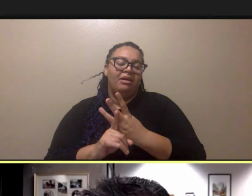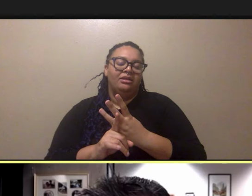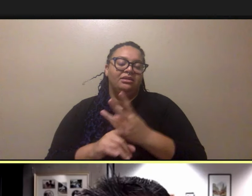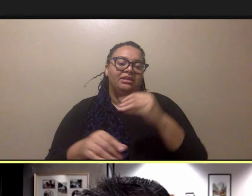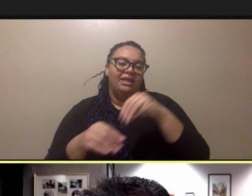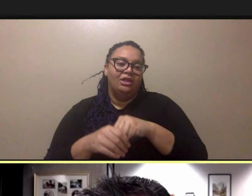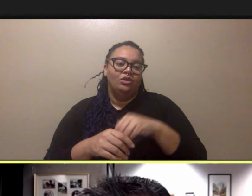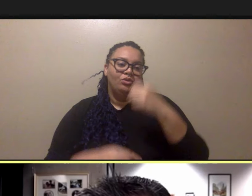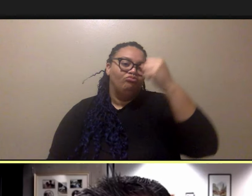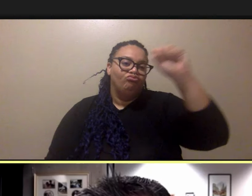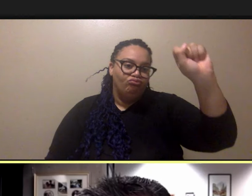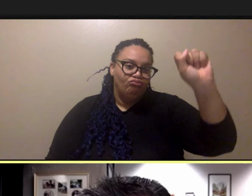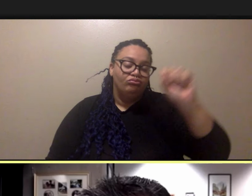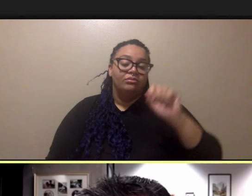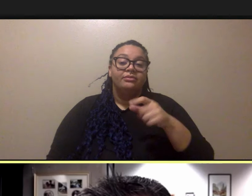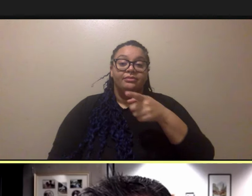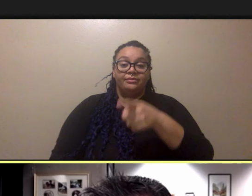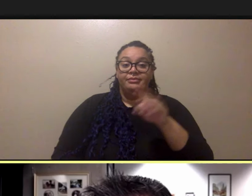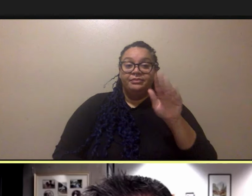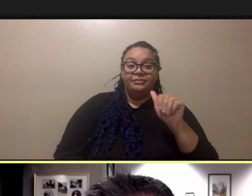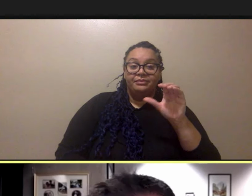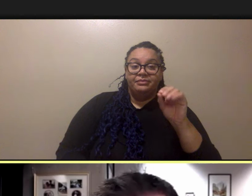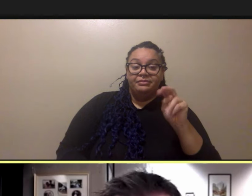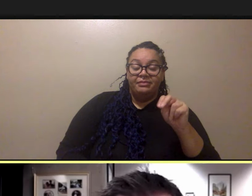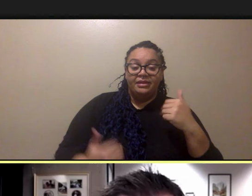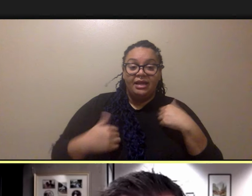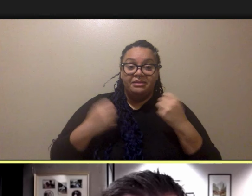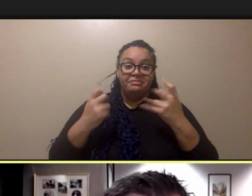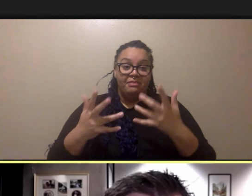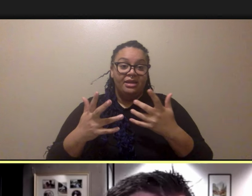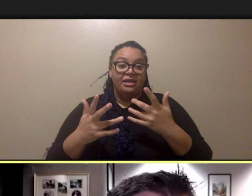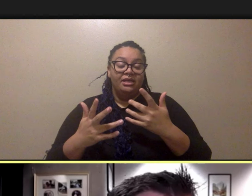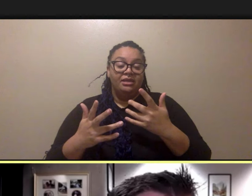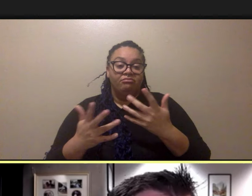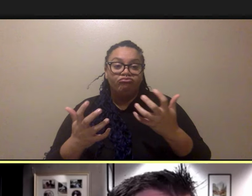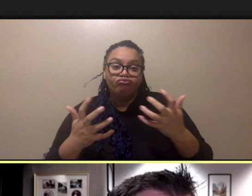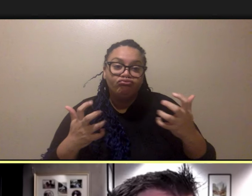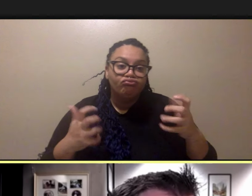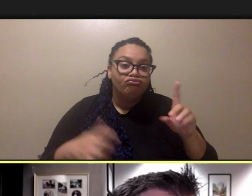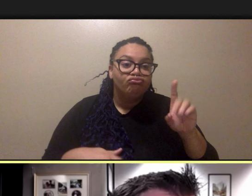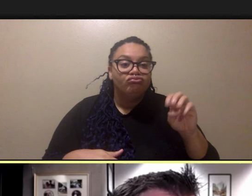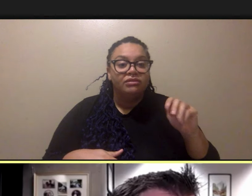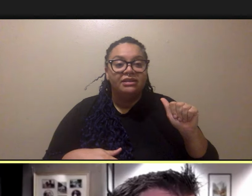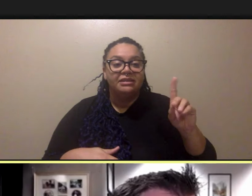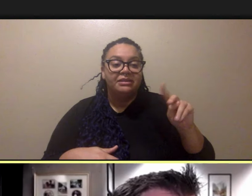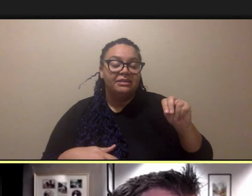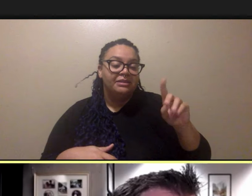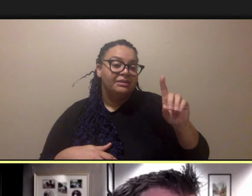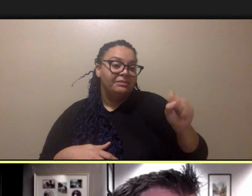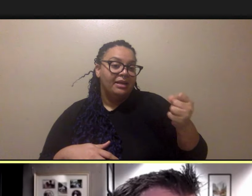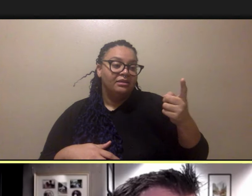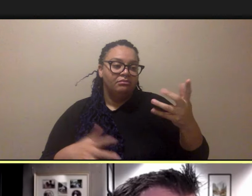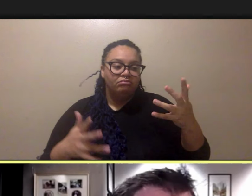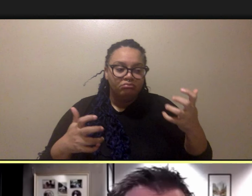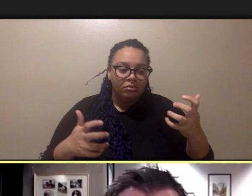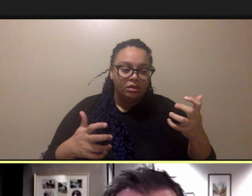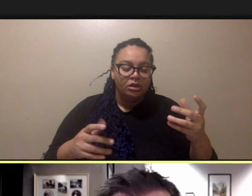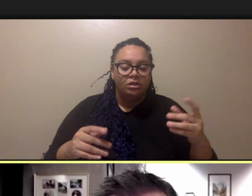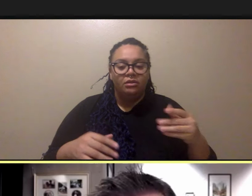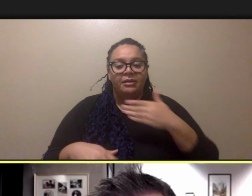So, and Bacon had a series of demands which sounded very modern. He demanded more